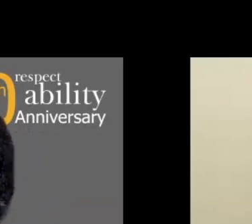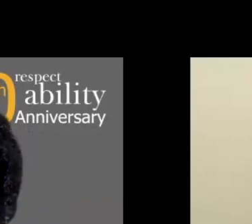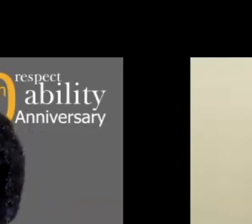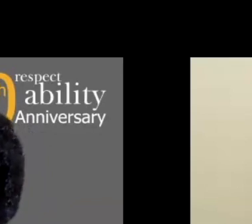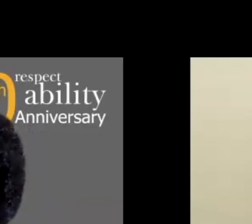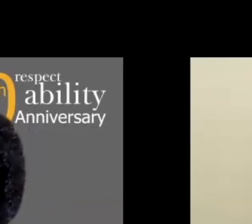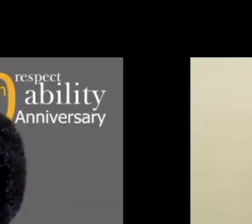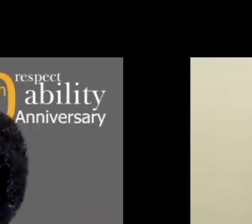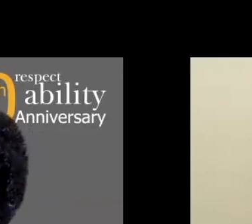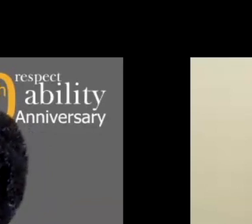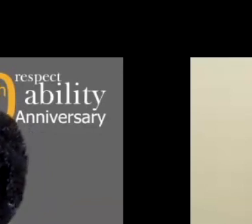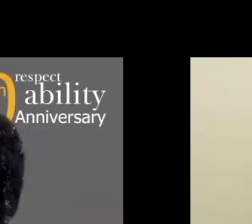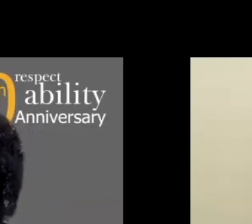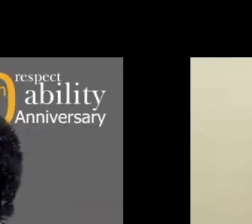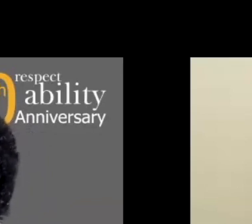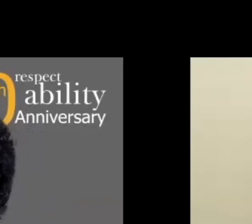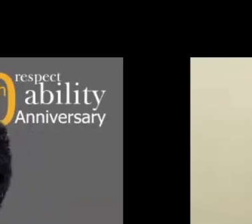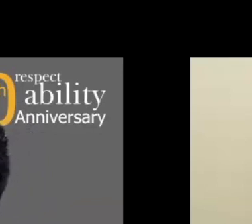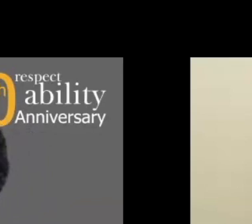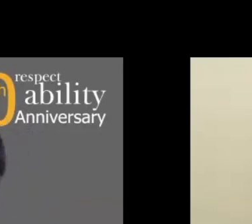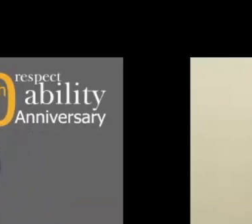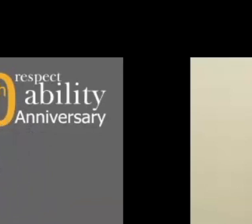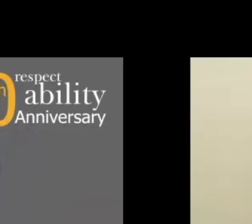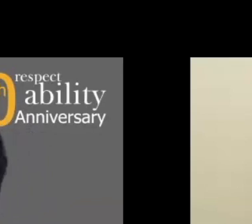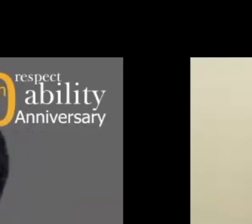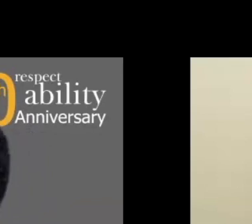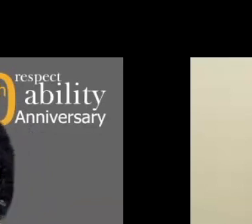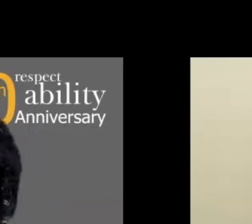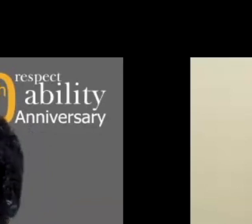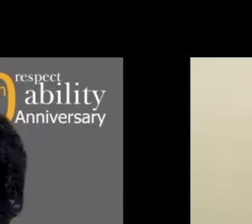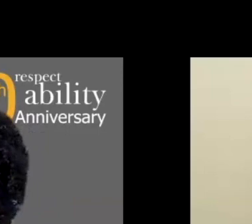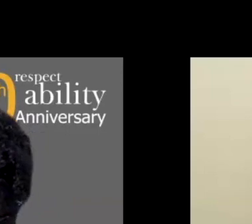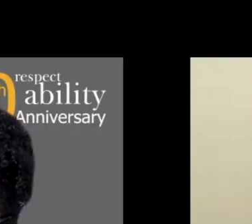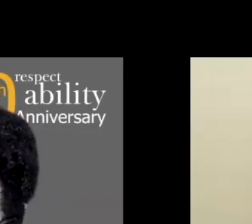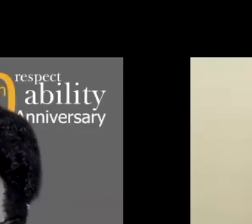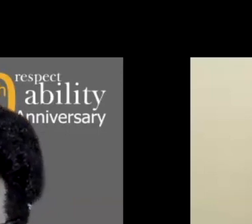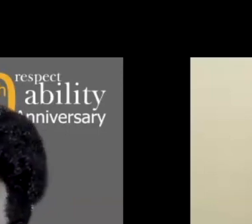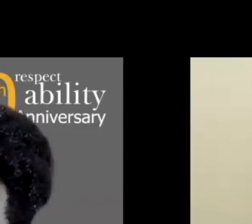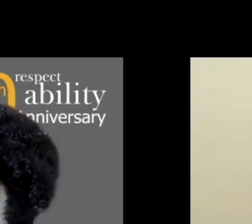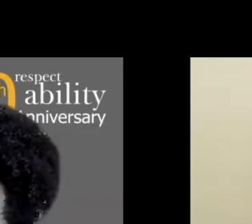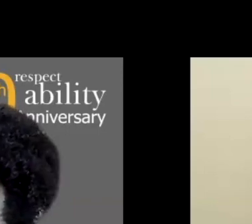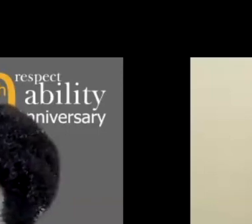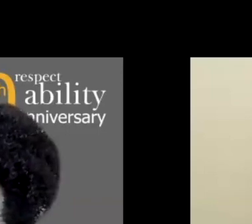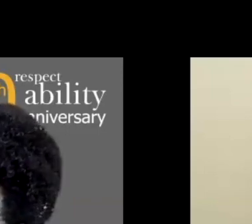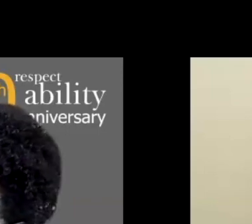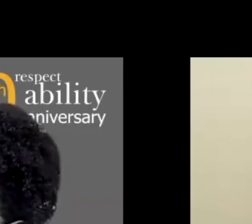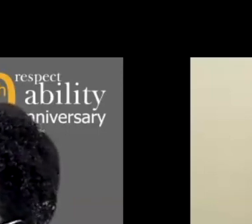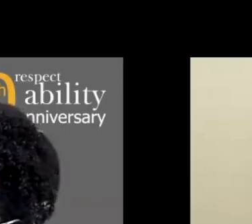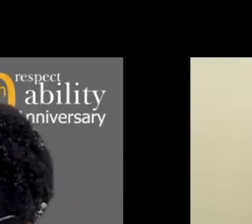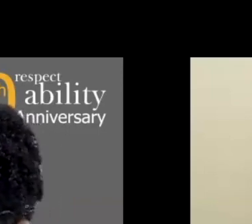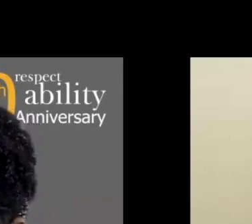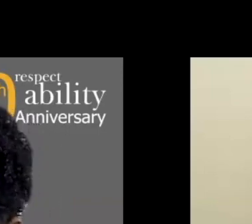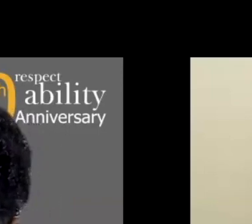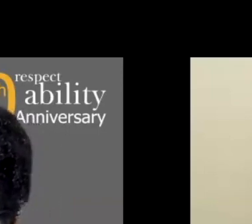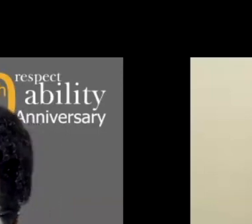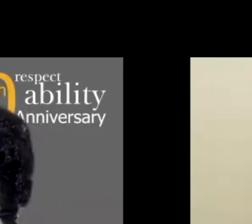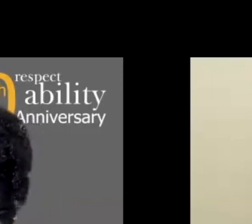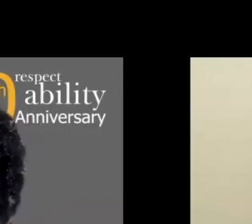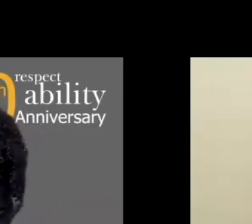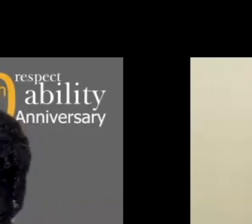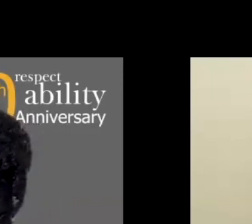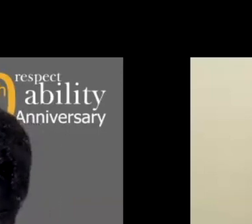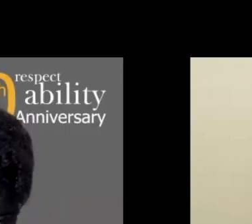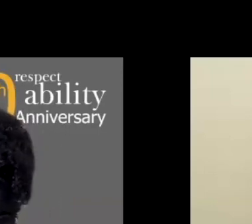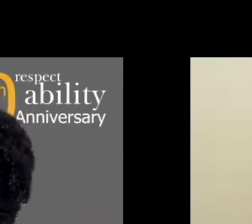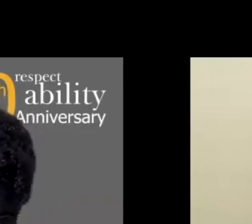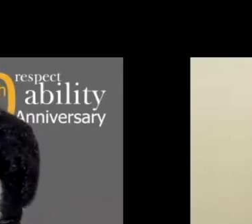bat that this conversation is happening in the wake of the passing of somebody who has had a lot to